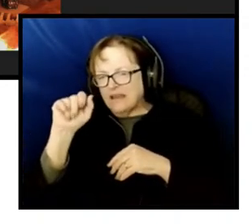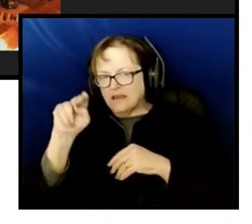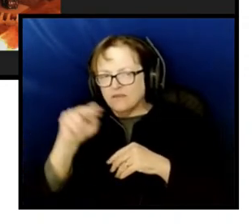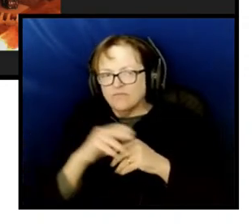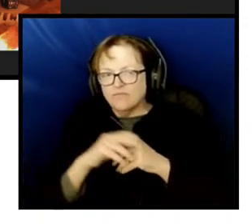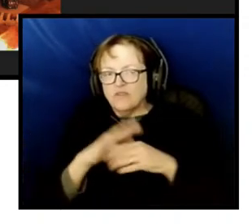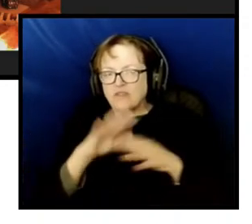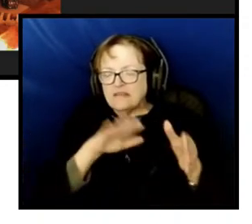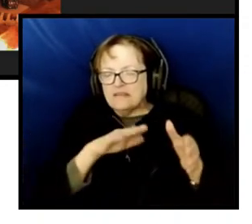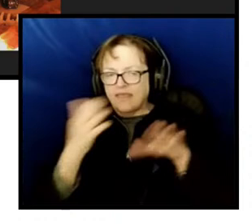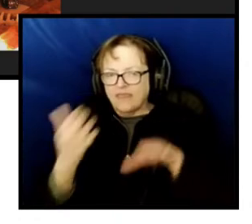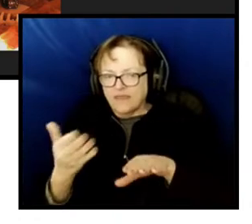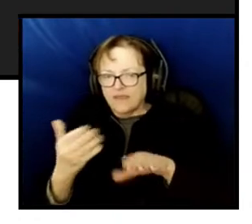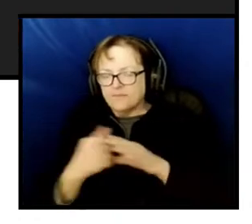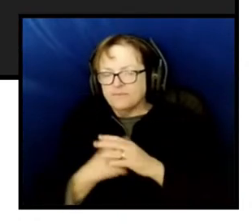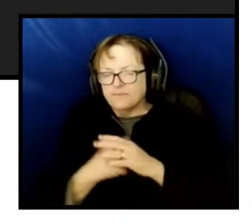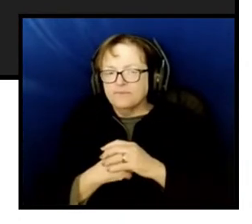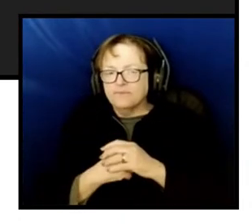Death.